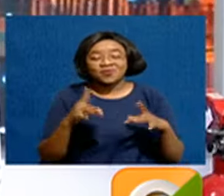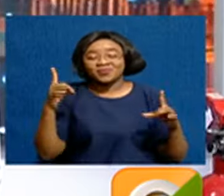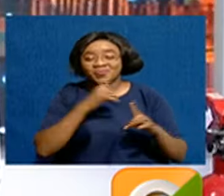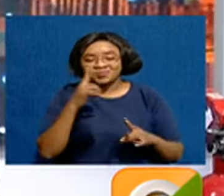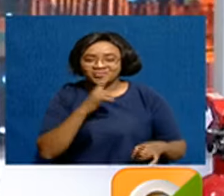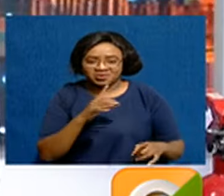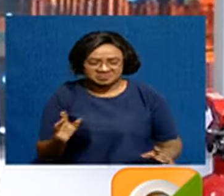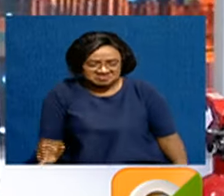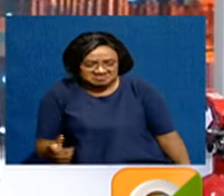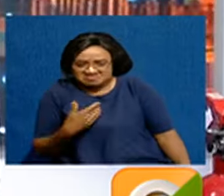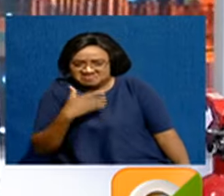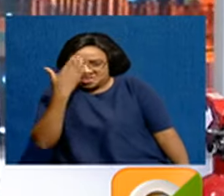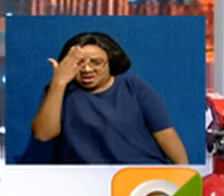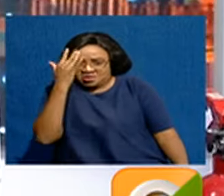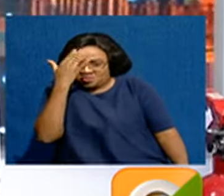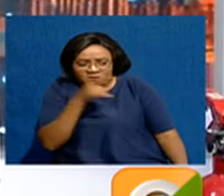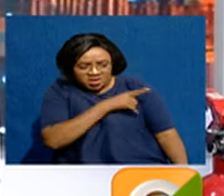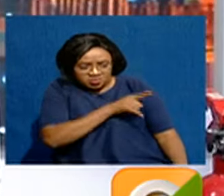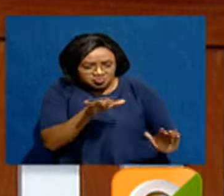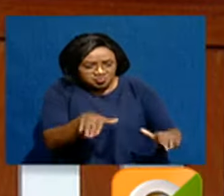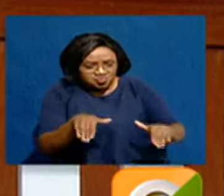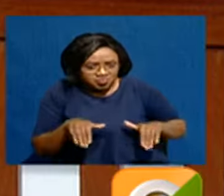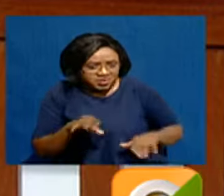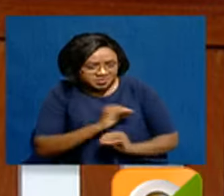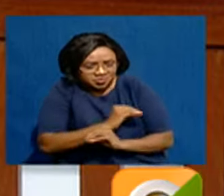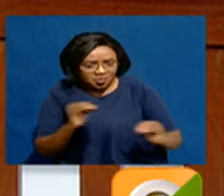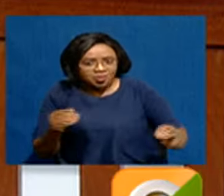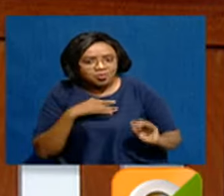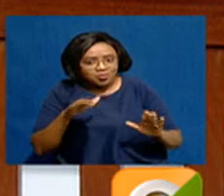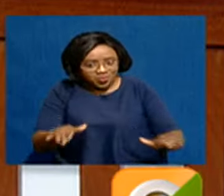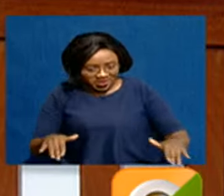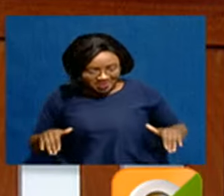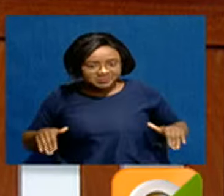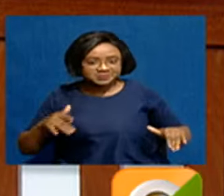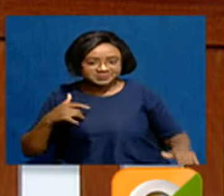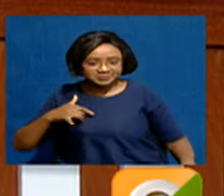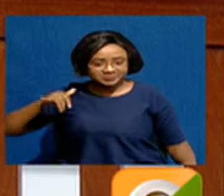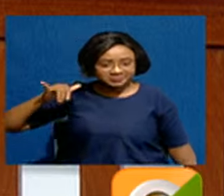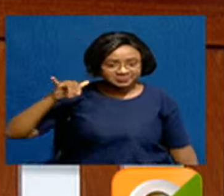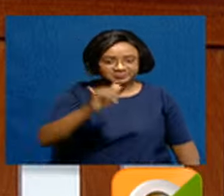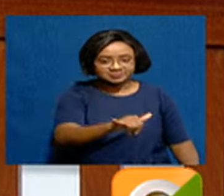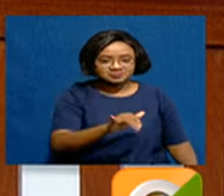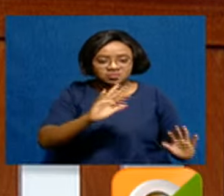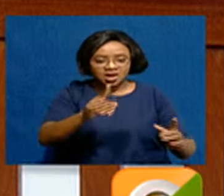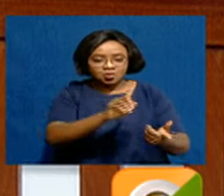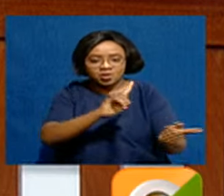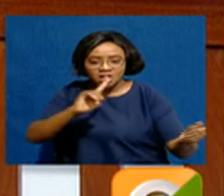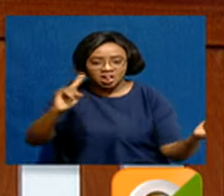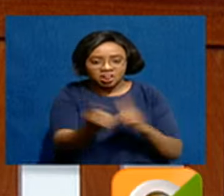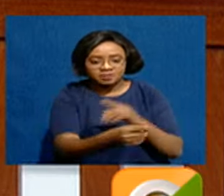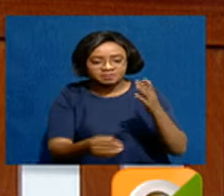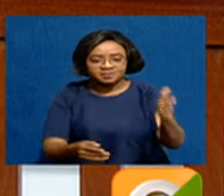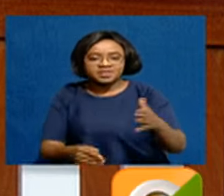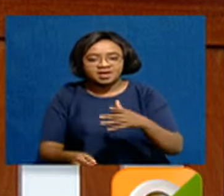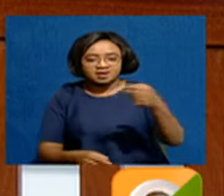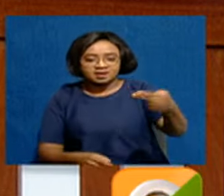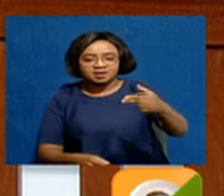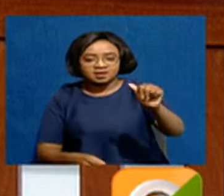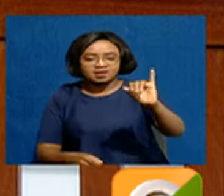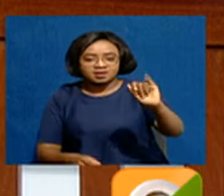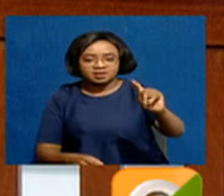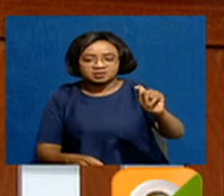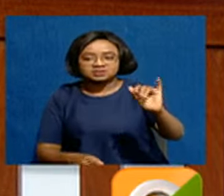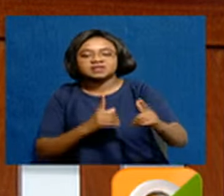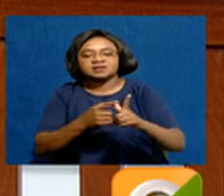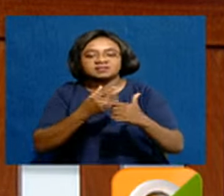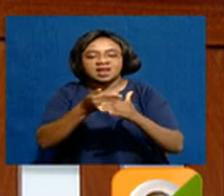cannot wait and see that when we land, how Haiti will be. Then that time call us or call